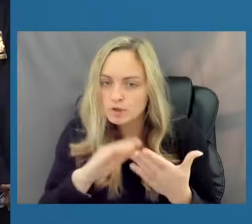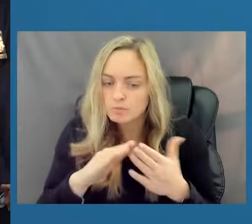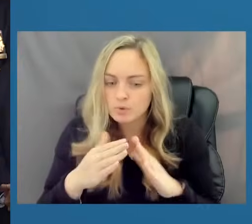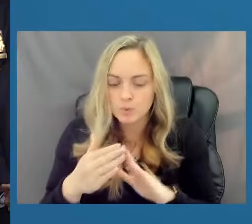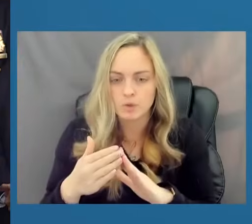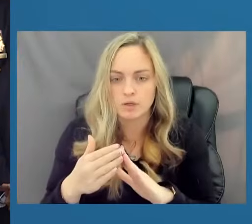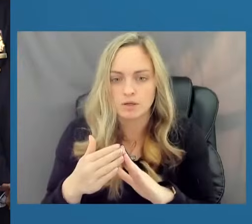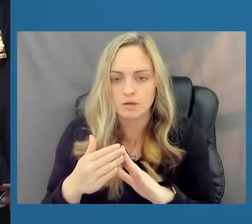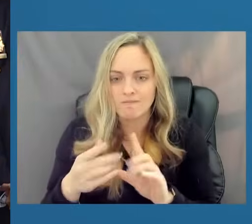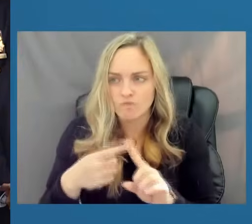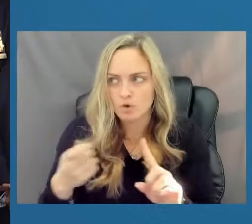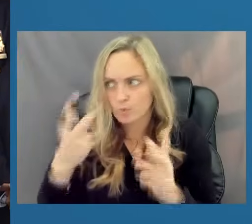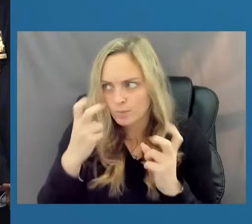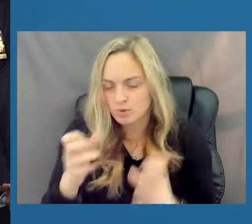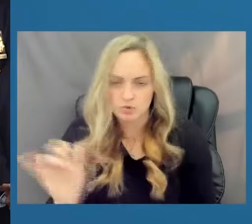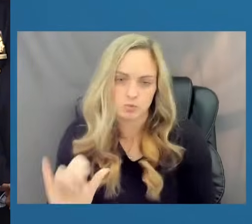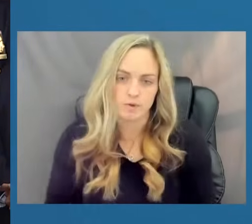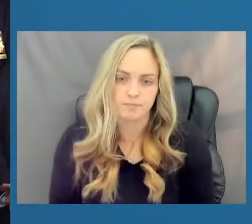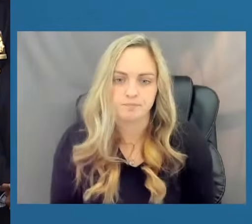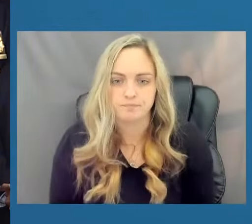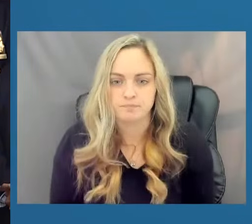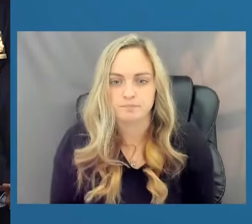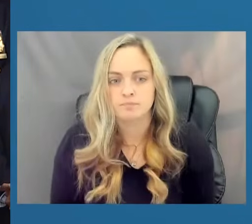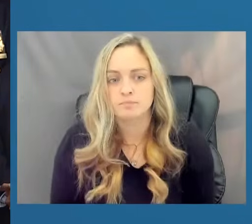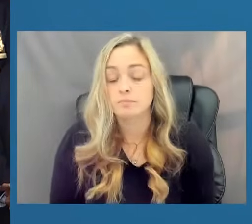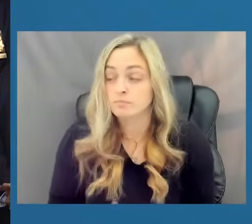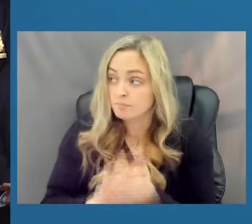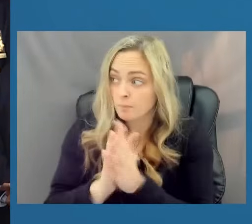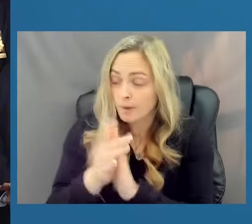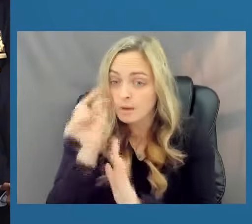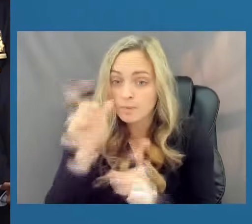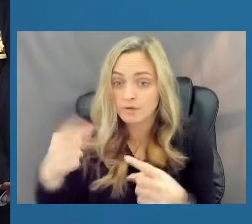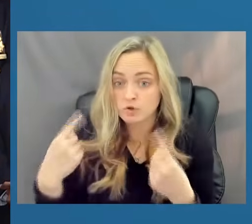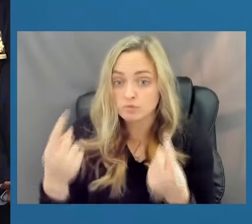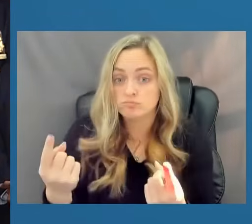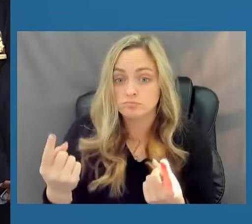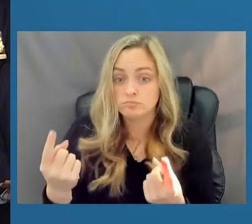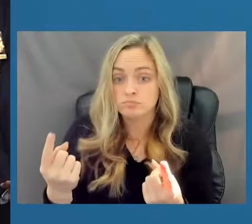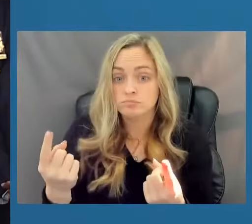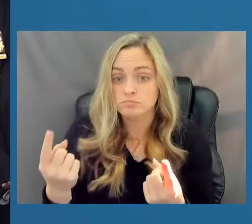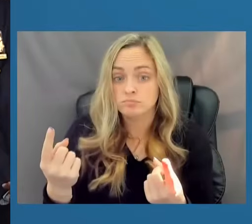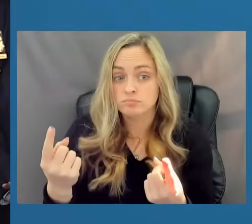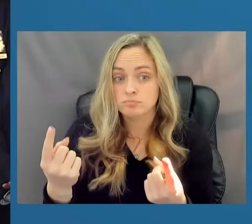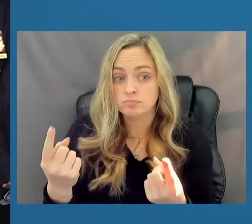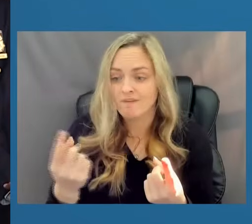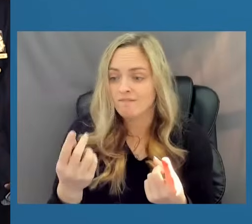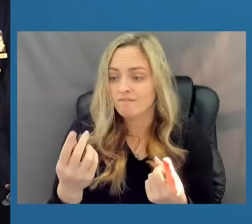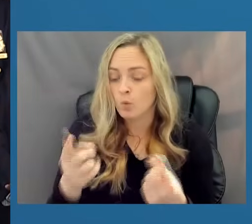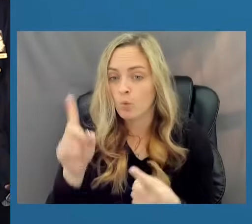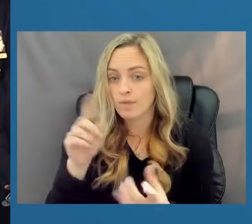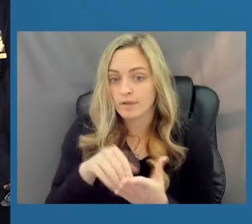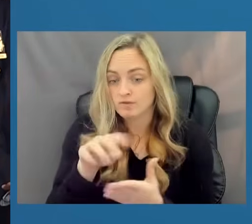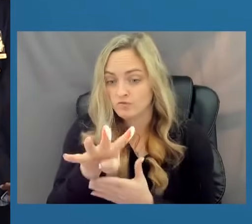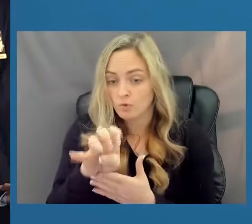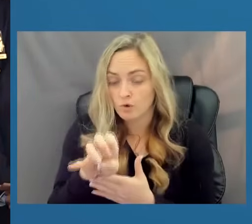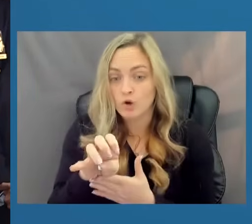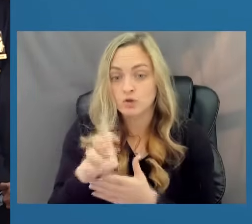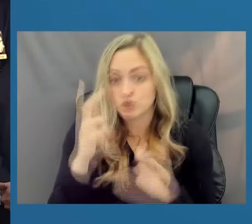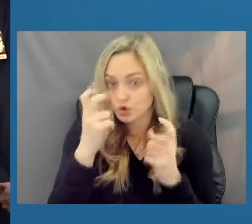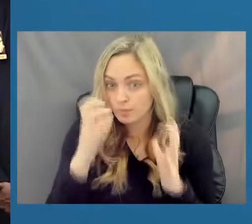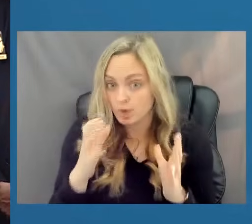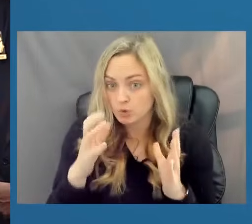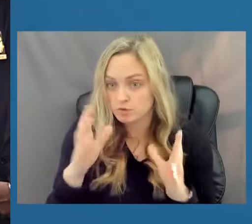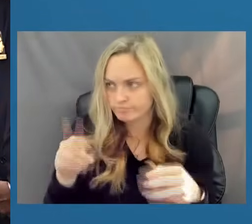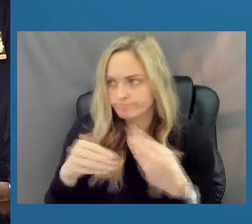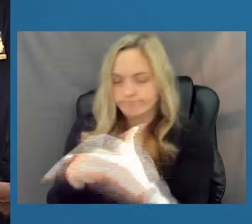well. And since I became the governor, we have turned over 1,400 convicted criminals to ICE,